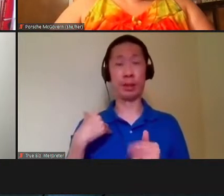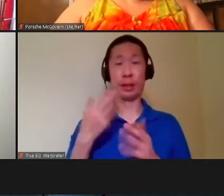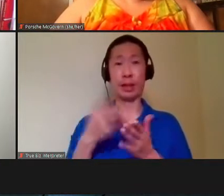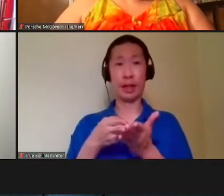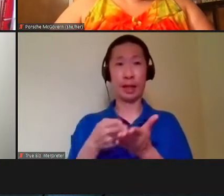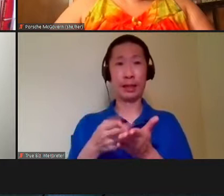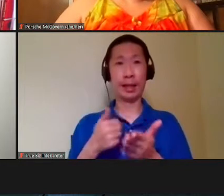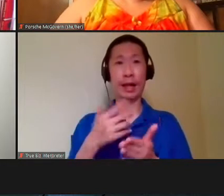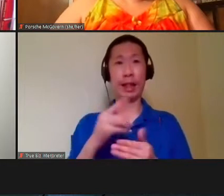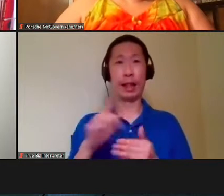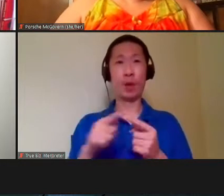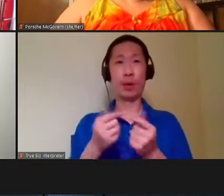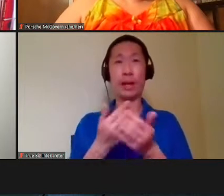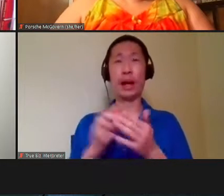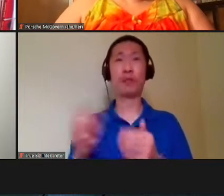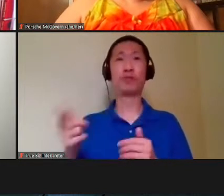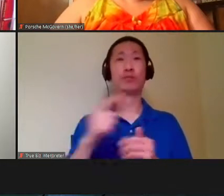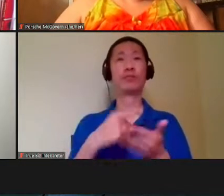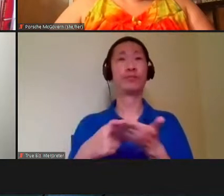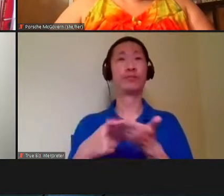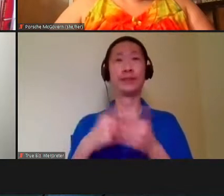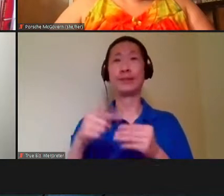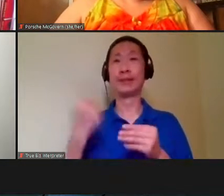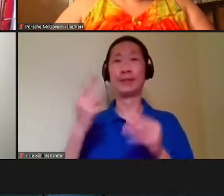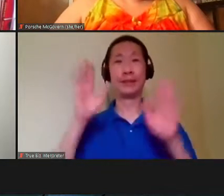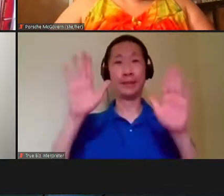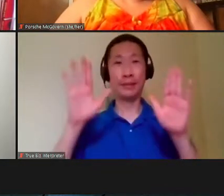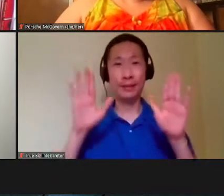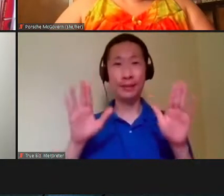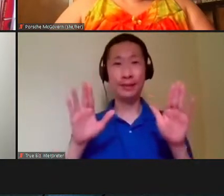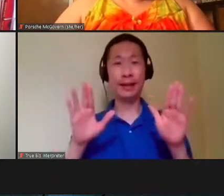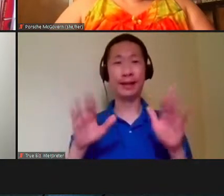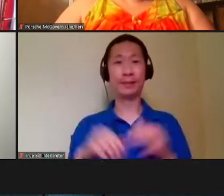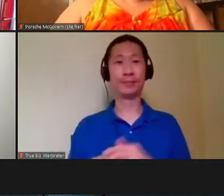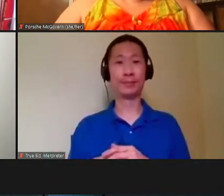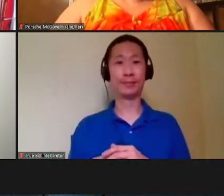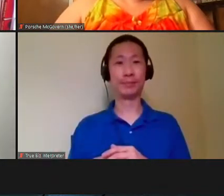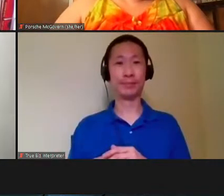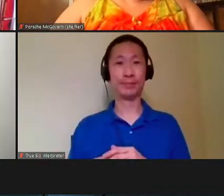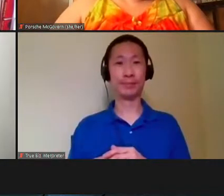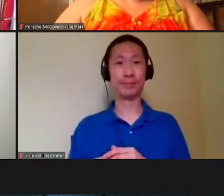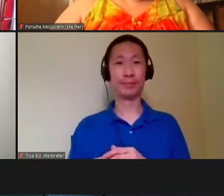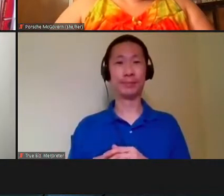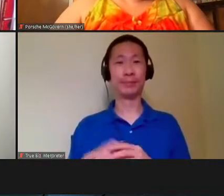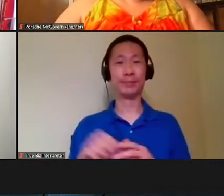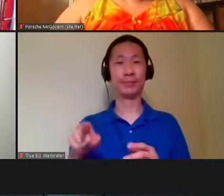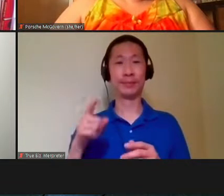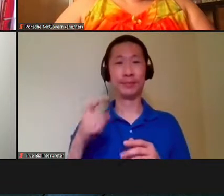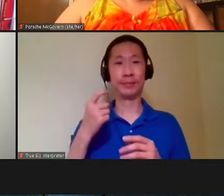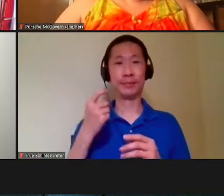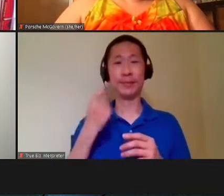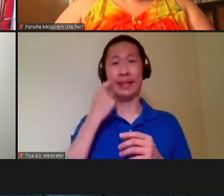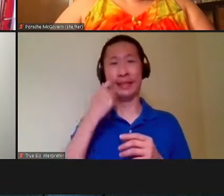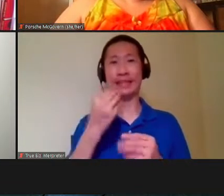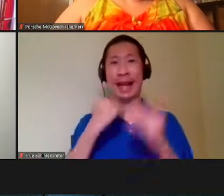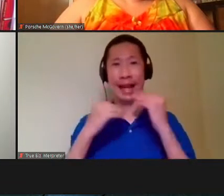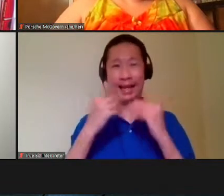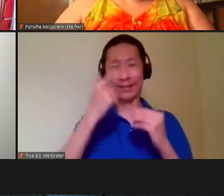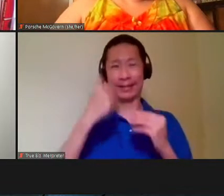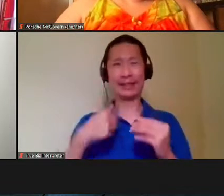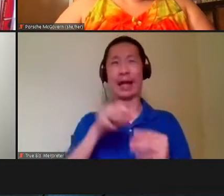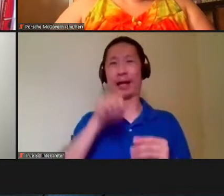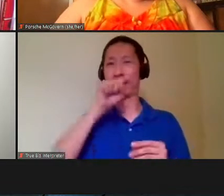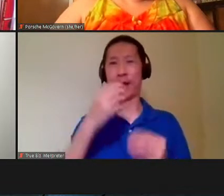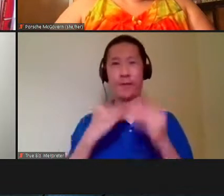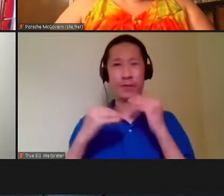when everyone goes around and talks about something great they just ate, because I like food. I feel like food is universal.